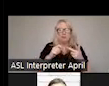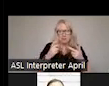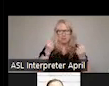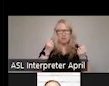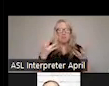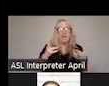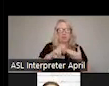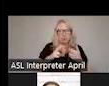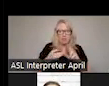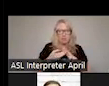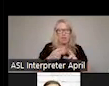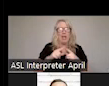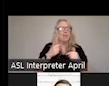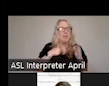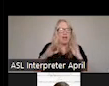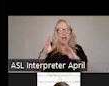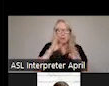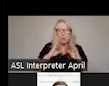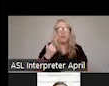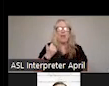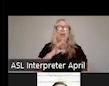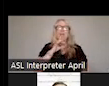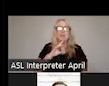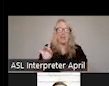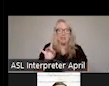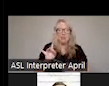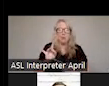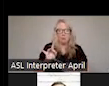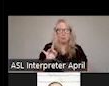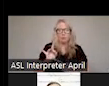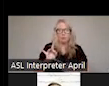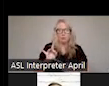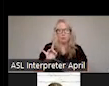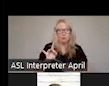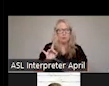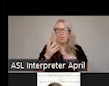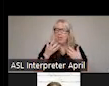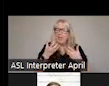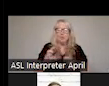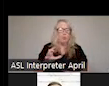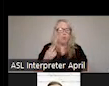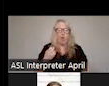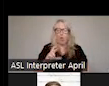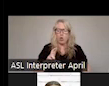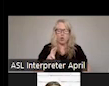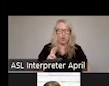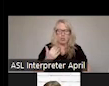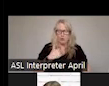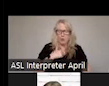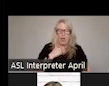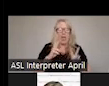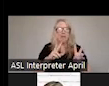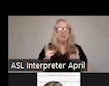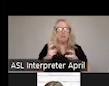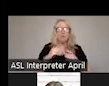relatives, and then I'm worried too because I have an 8-year-old, and I don't want her to have issues in the